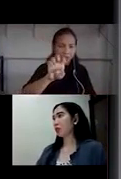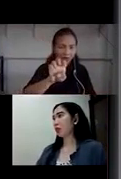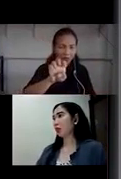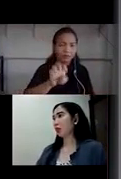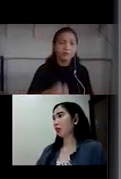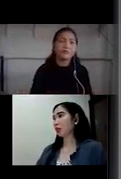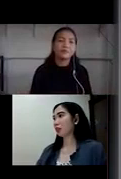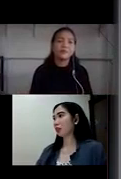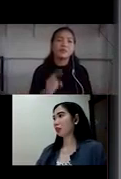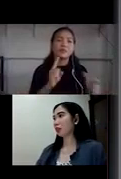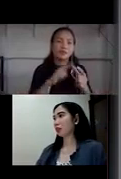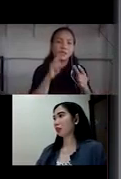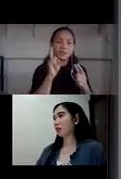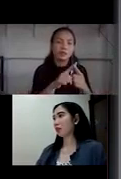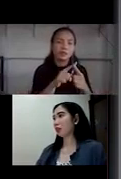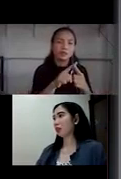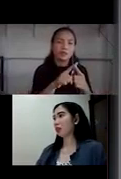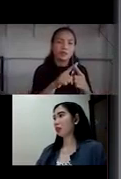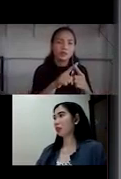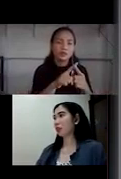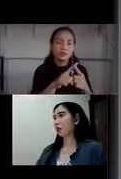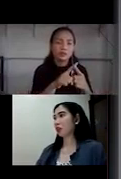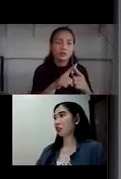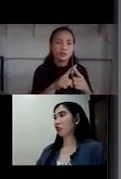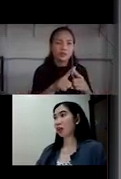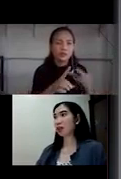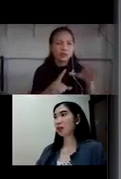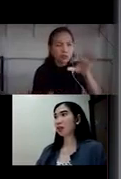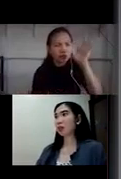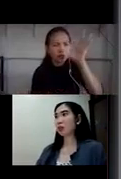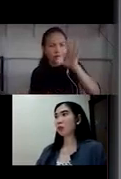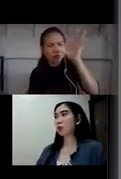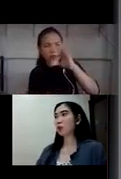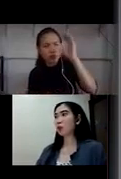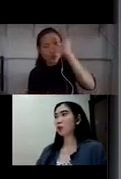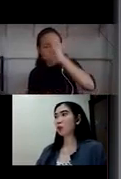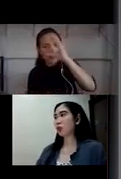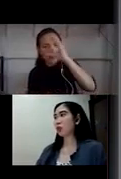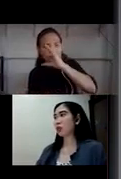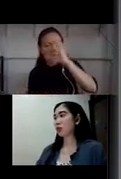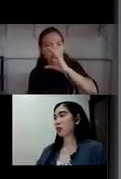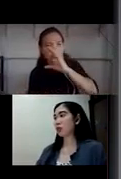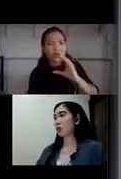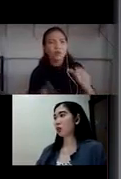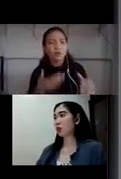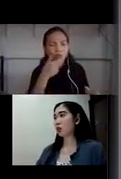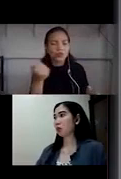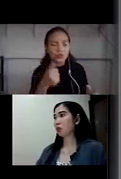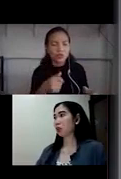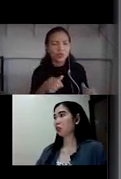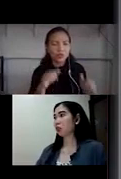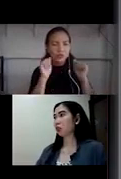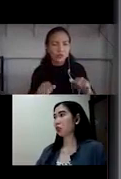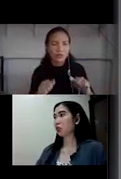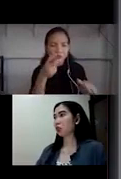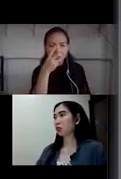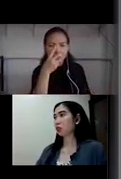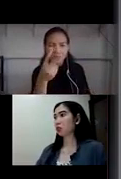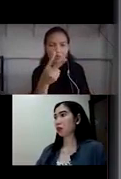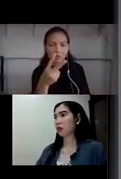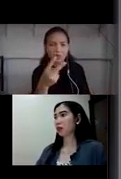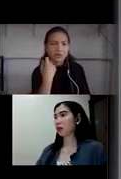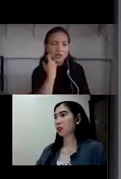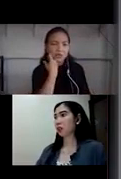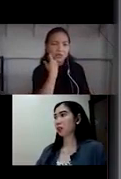and ayan. Napin lang natin kung asan siya. Pero mostly, makikita nyo yung recent